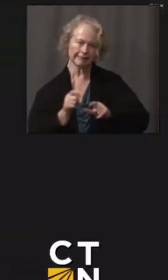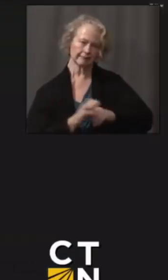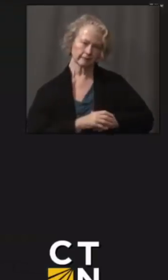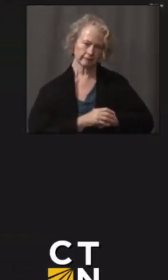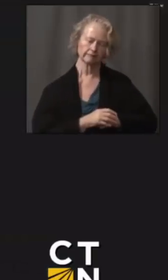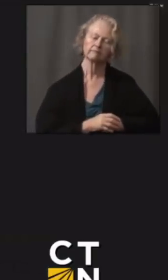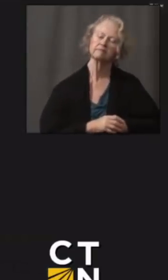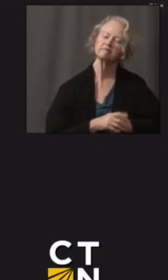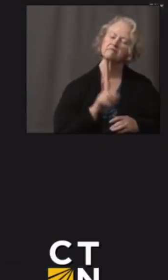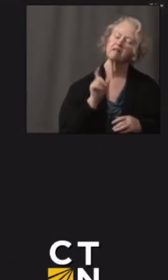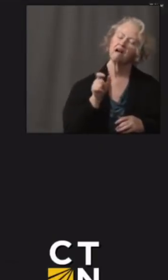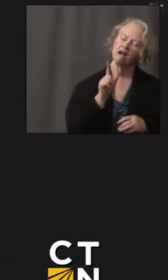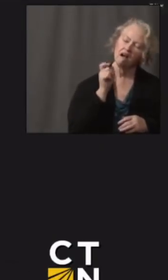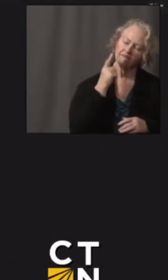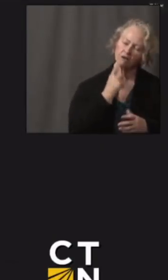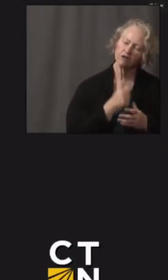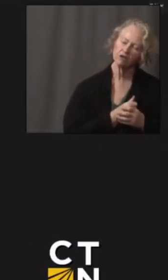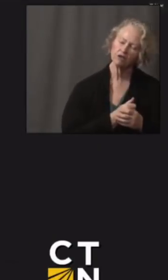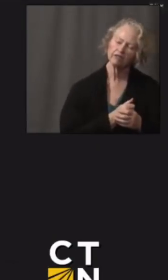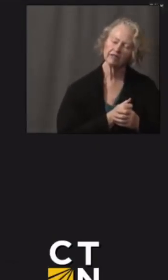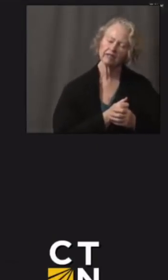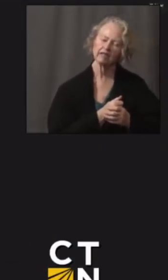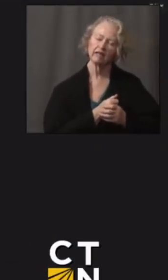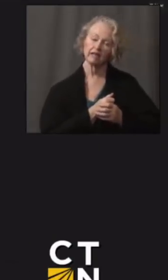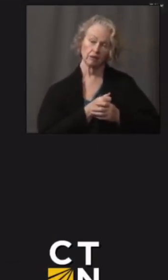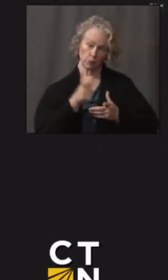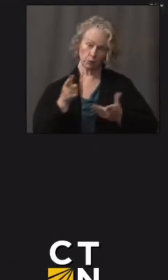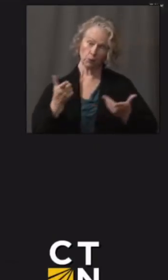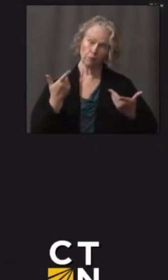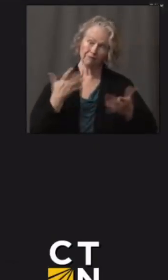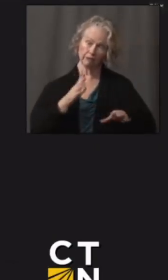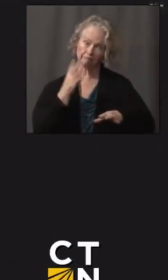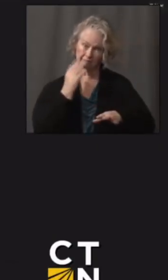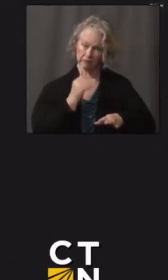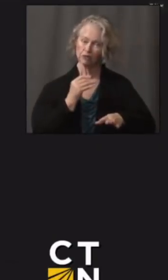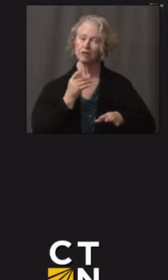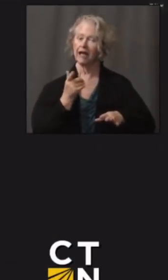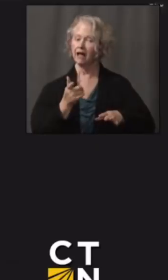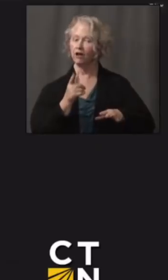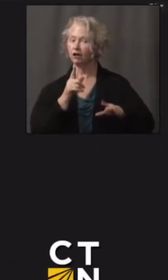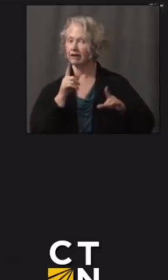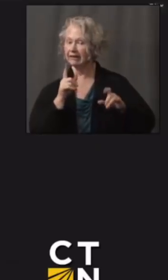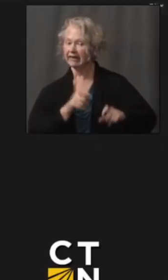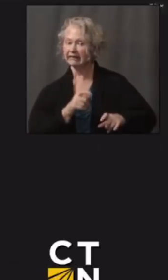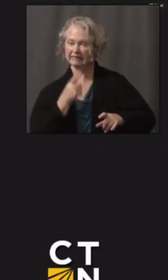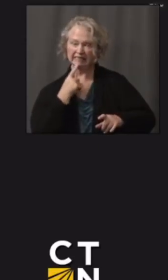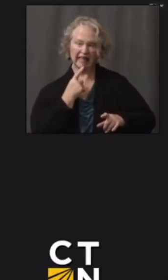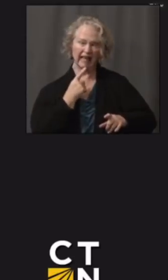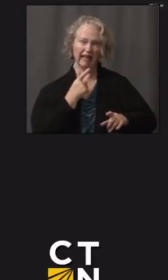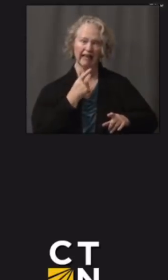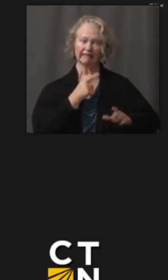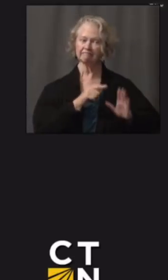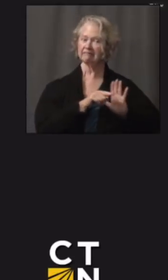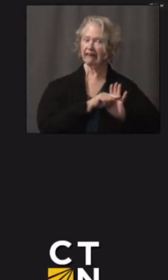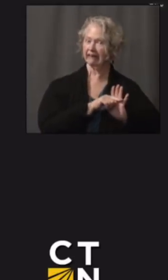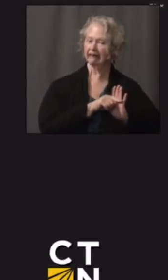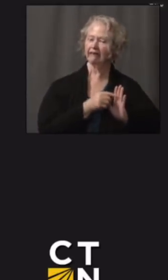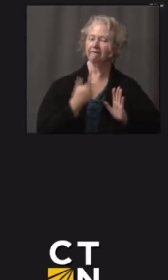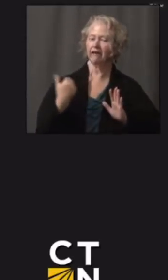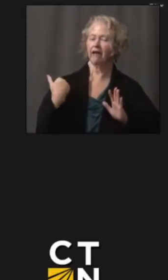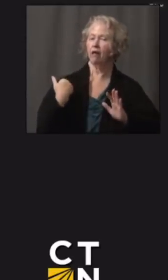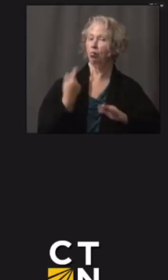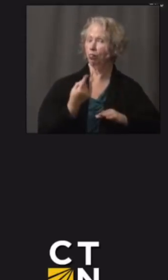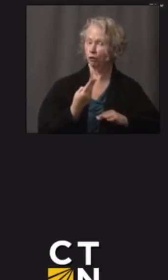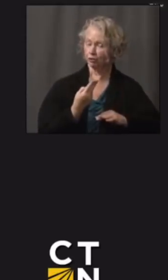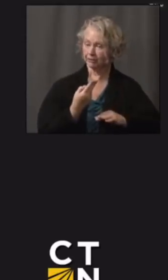Governor, I want to ask you real quick, now that you've had a negative test today and another one, I guess you said on Thursday, are you